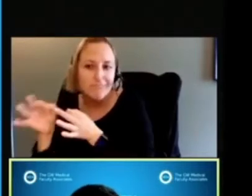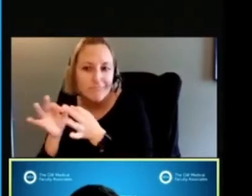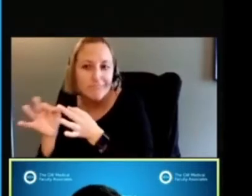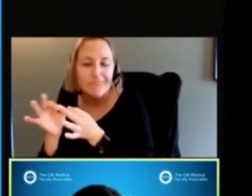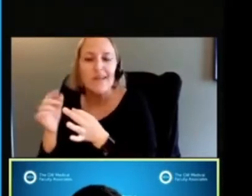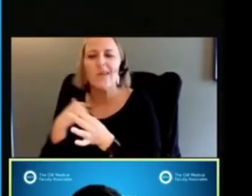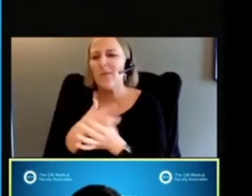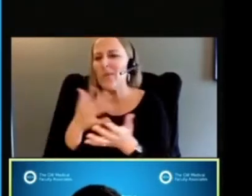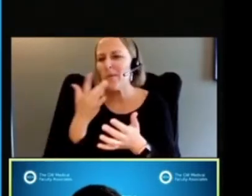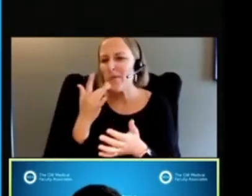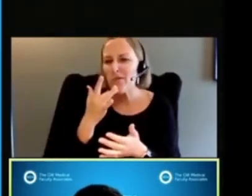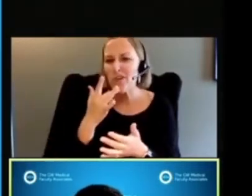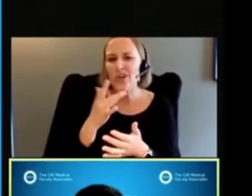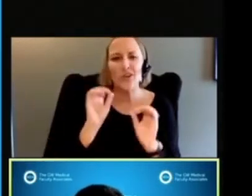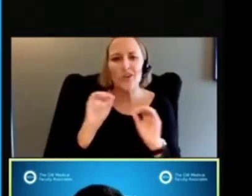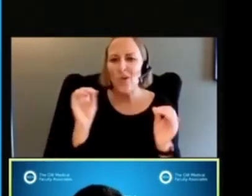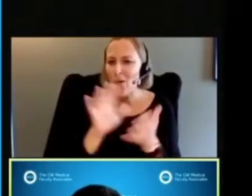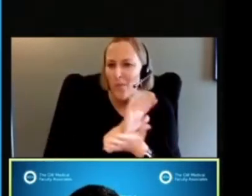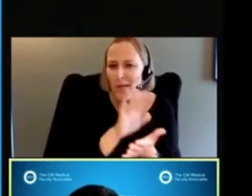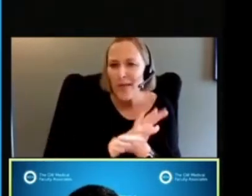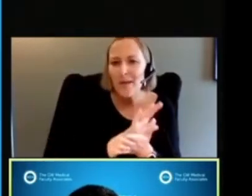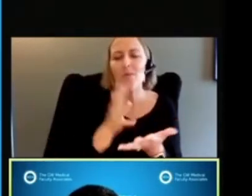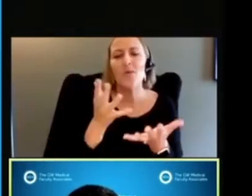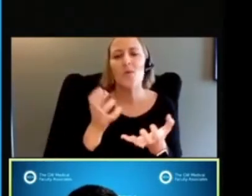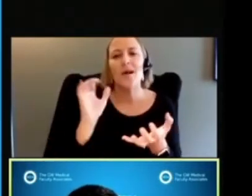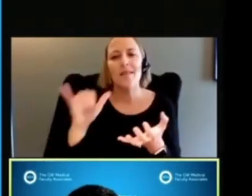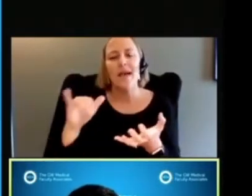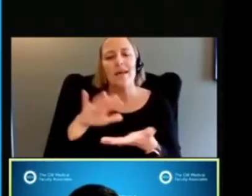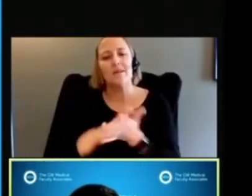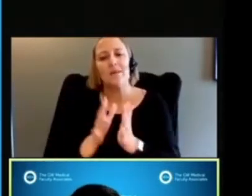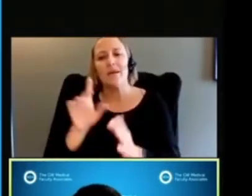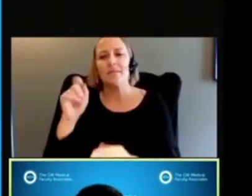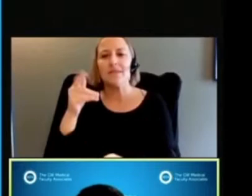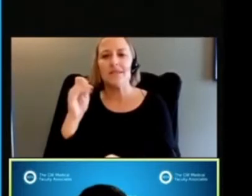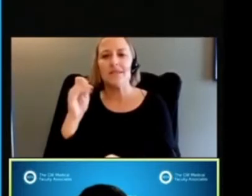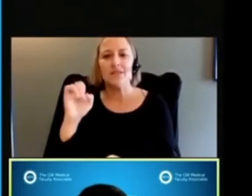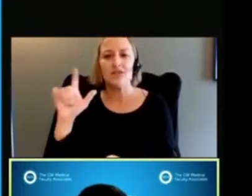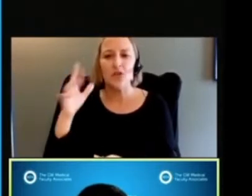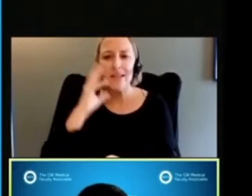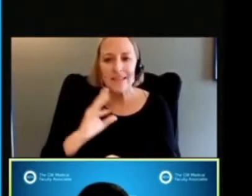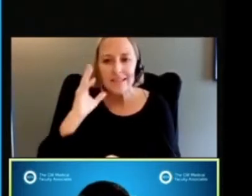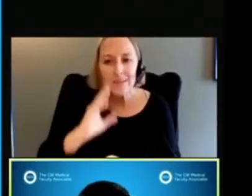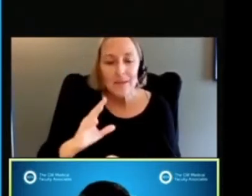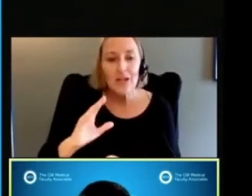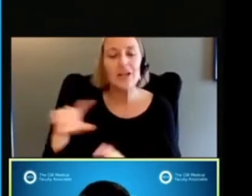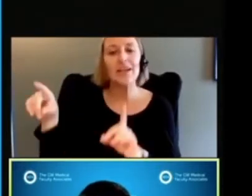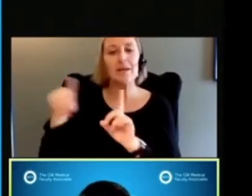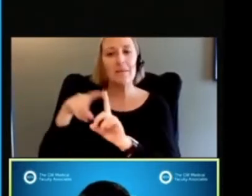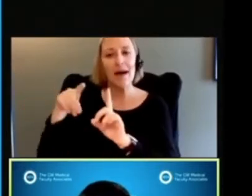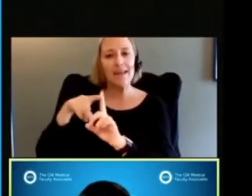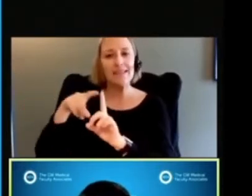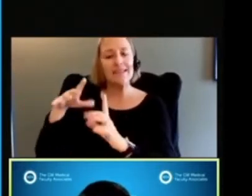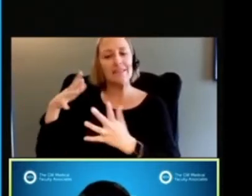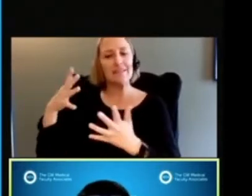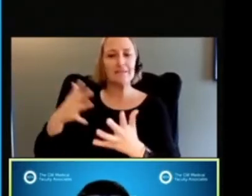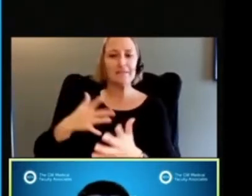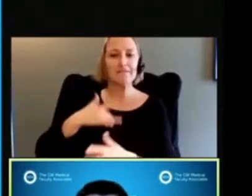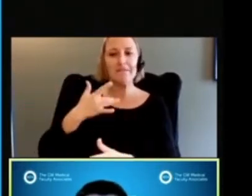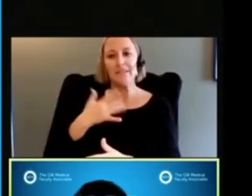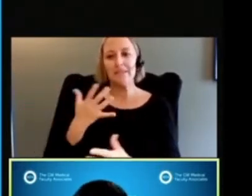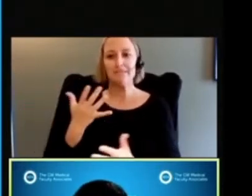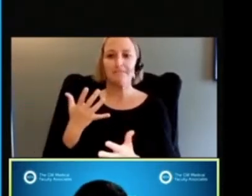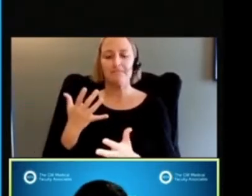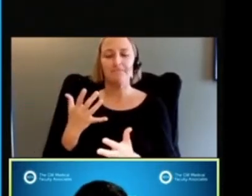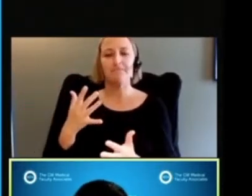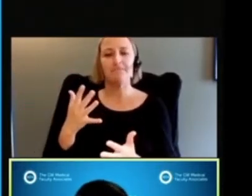digital experience, develop a positive atmosphere, and kind of set the